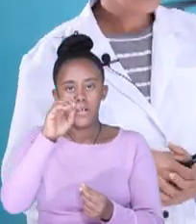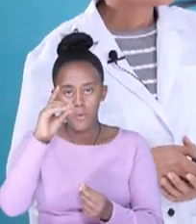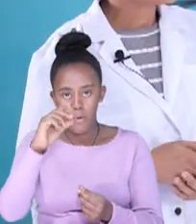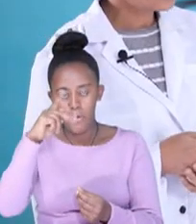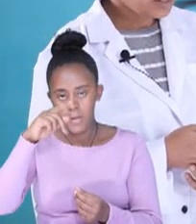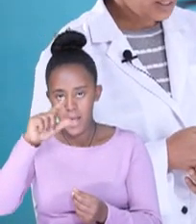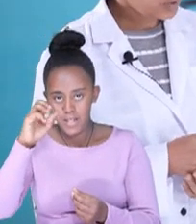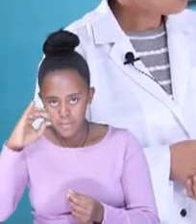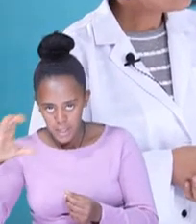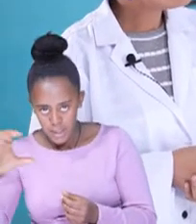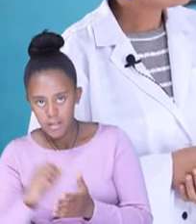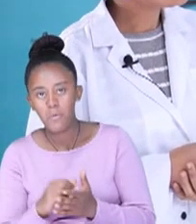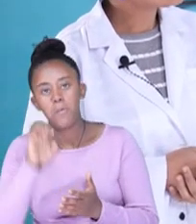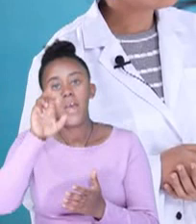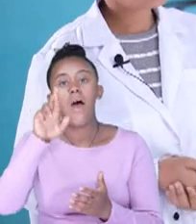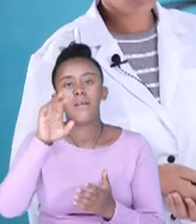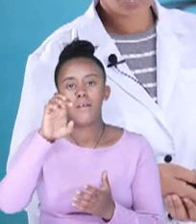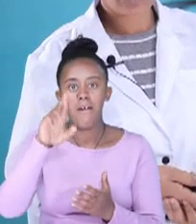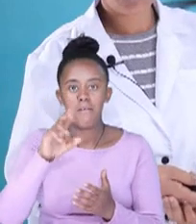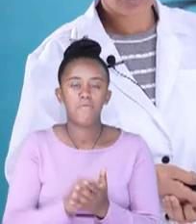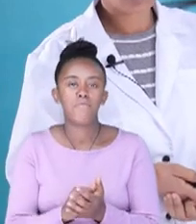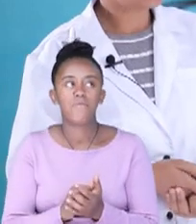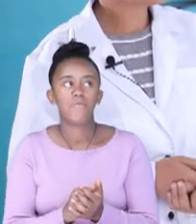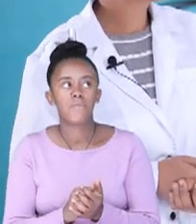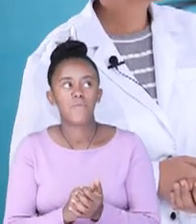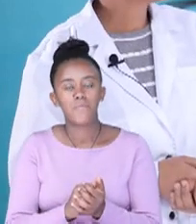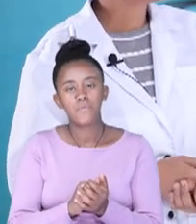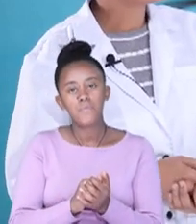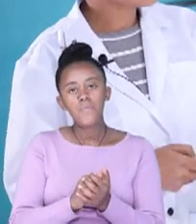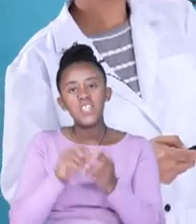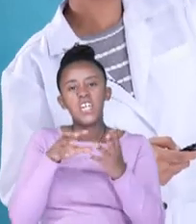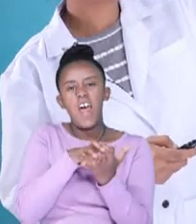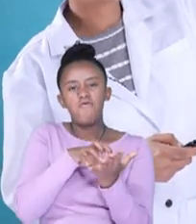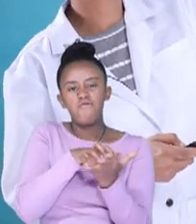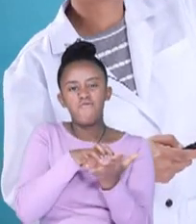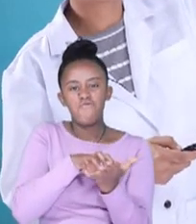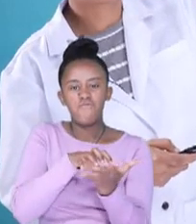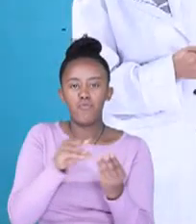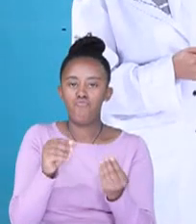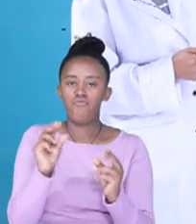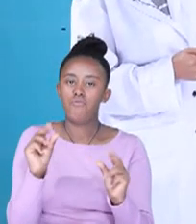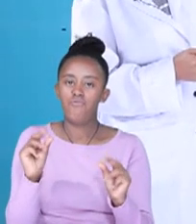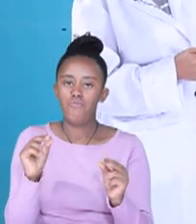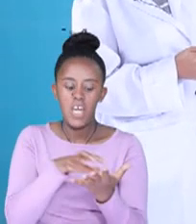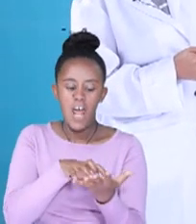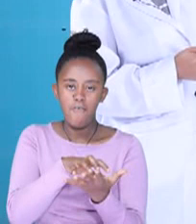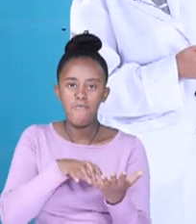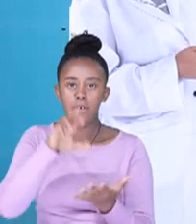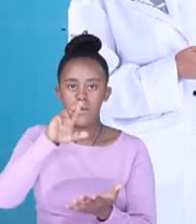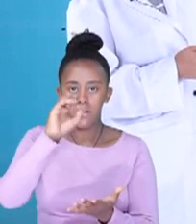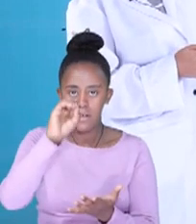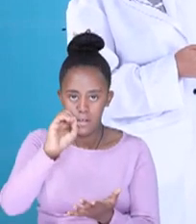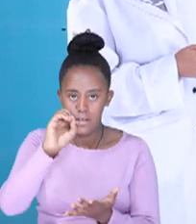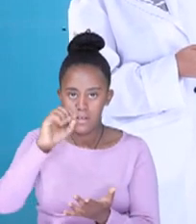reticulum. And the next one is rough endoplasmic reticulum. Rough, the name rough is given for